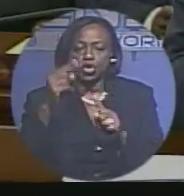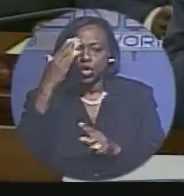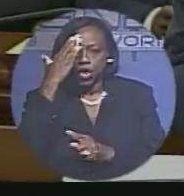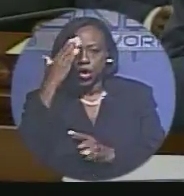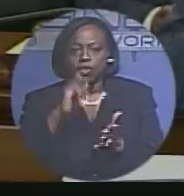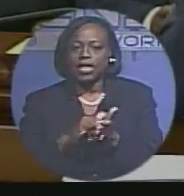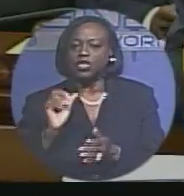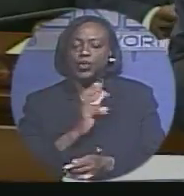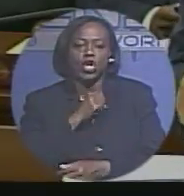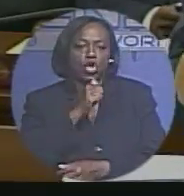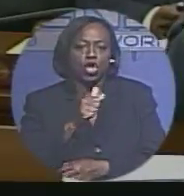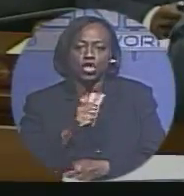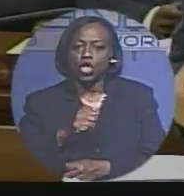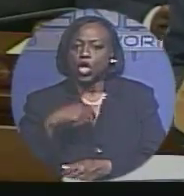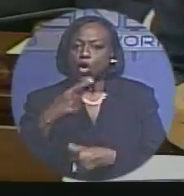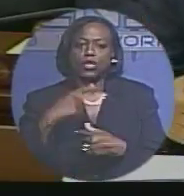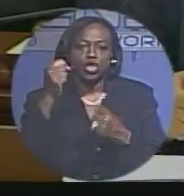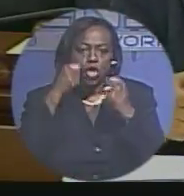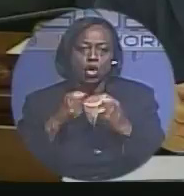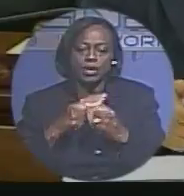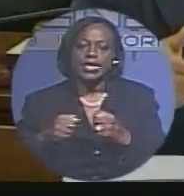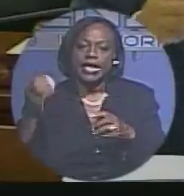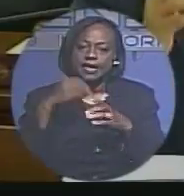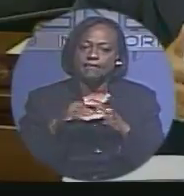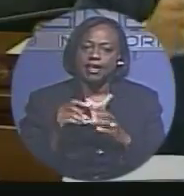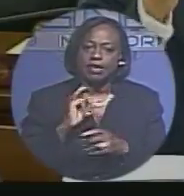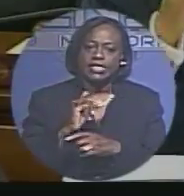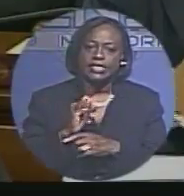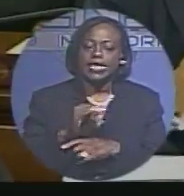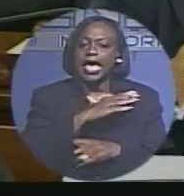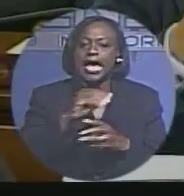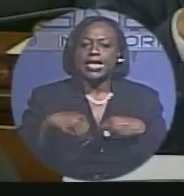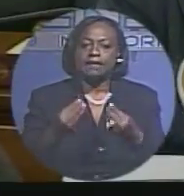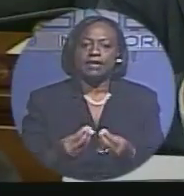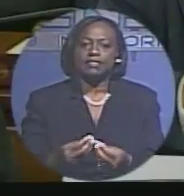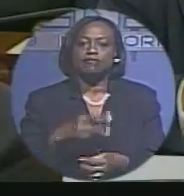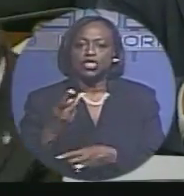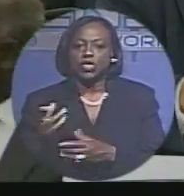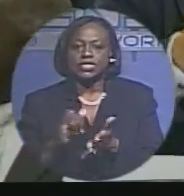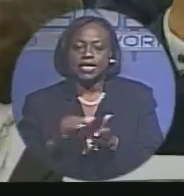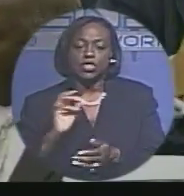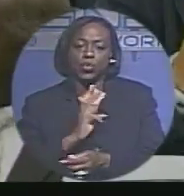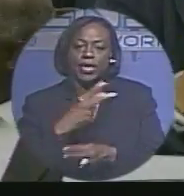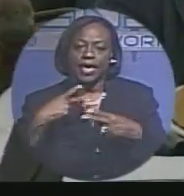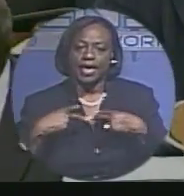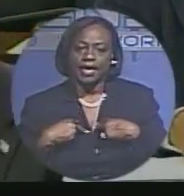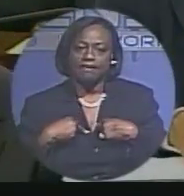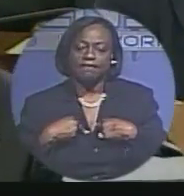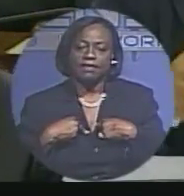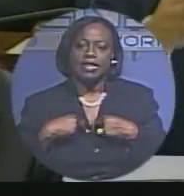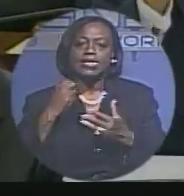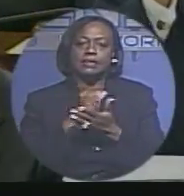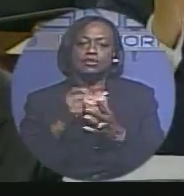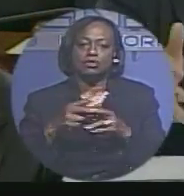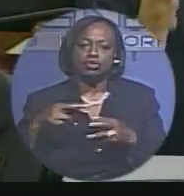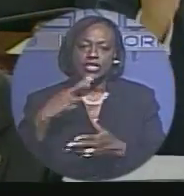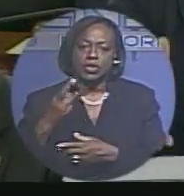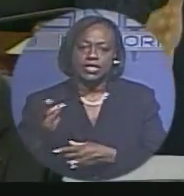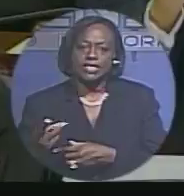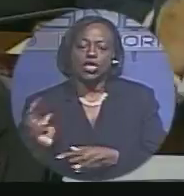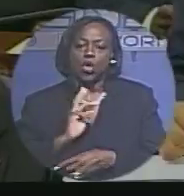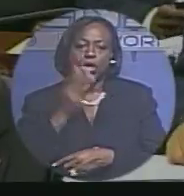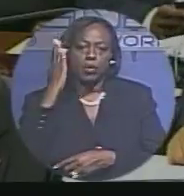know that we're not going to tolerate interference, and that given the resources that we have, subject to those resources, we're going to